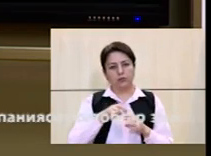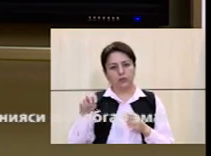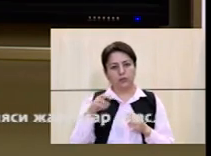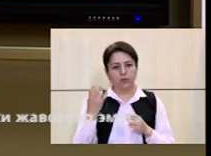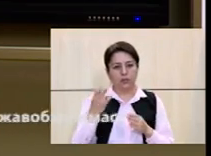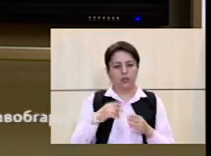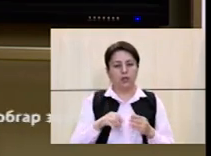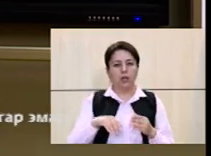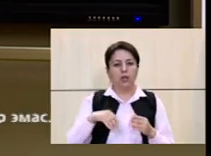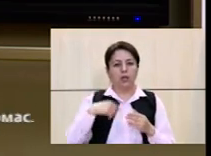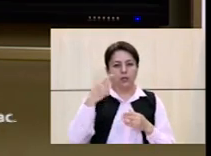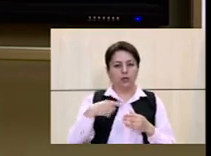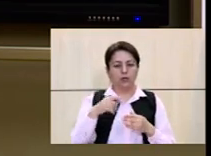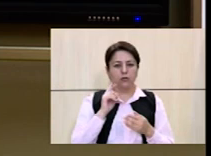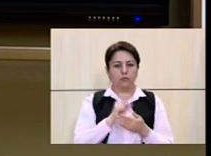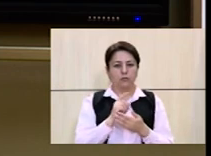topshirig'imiz.